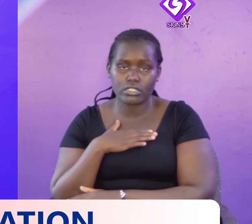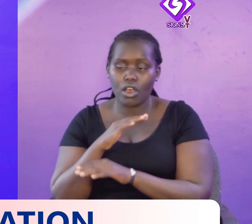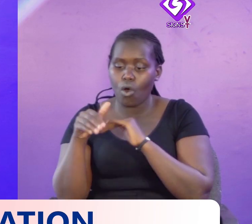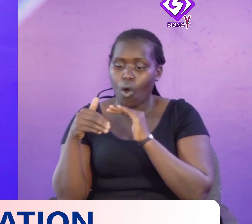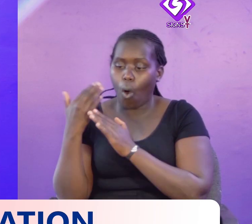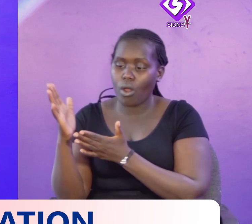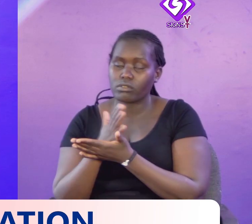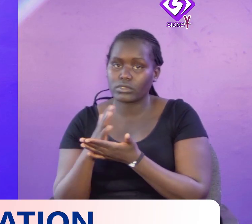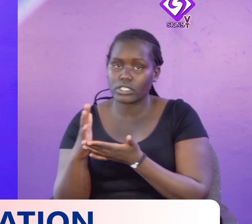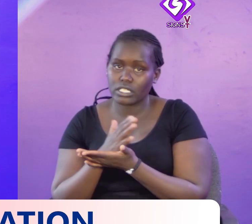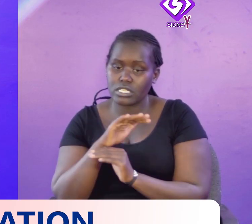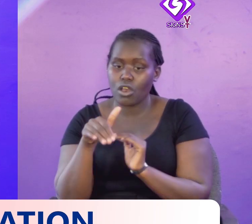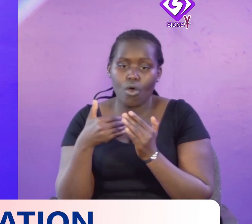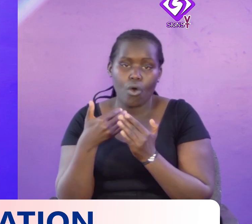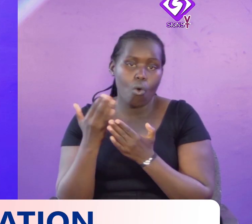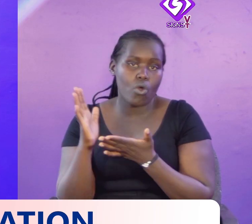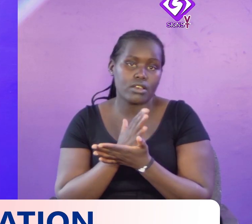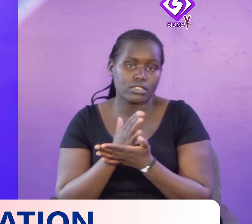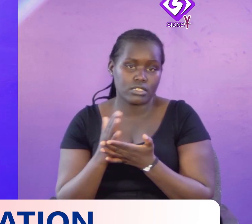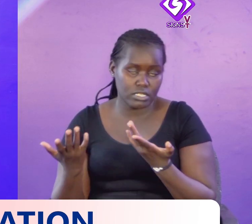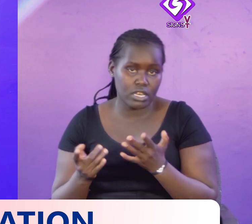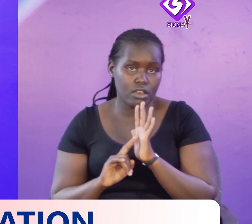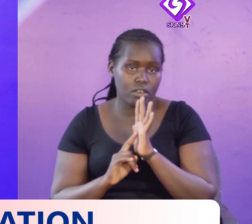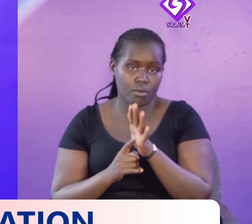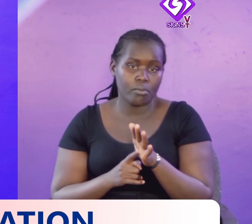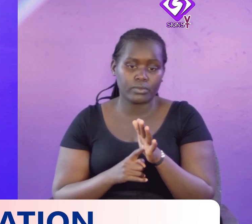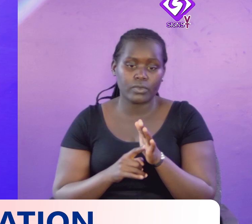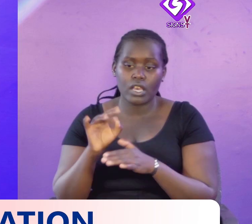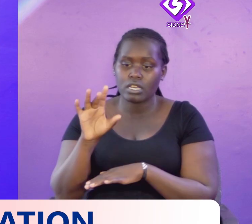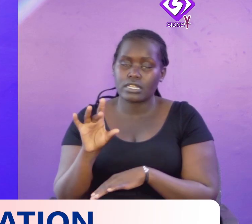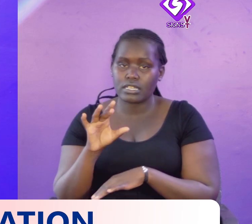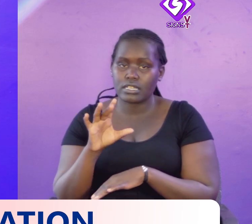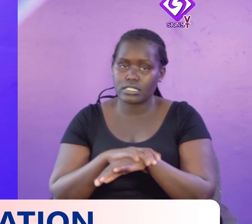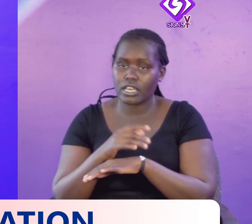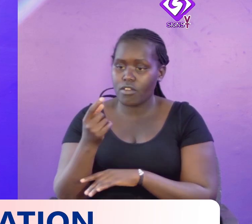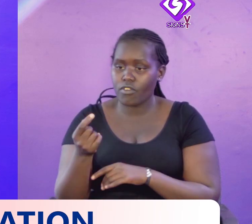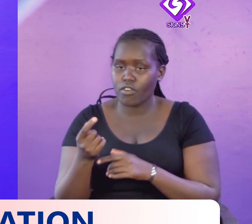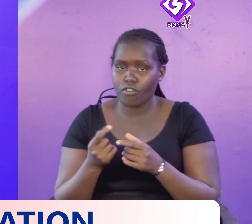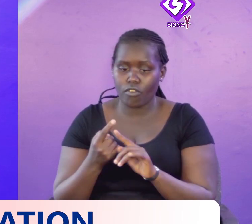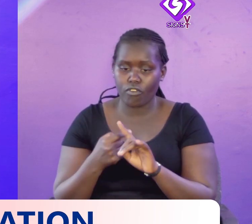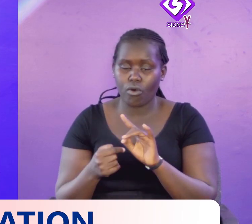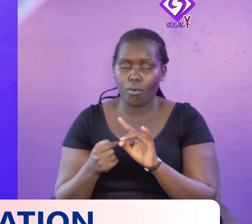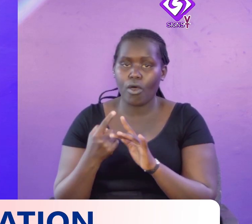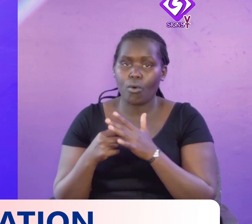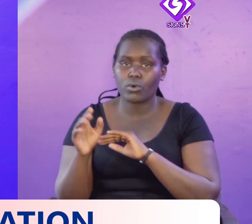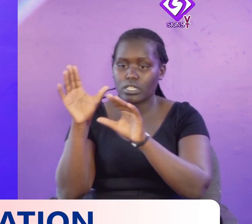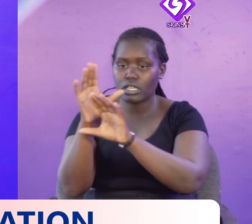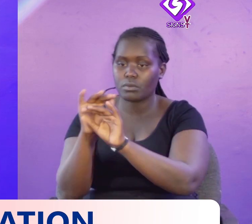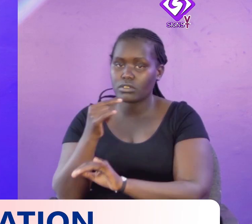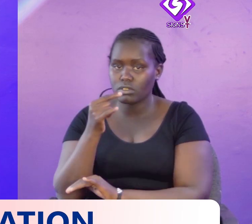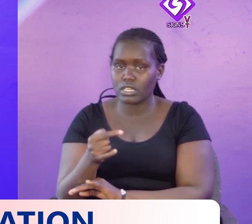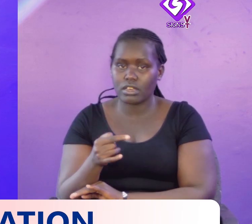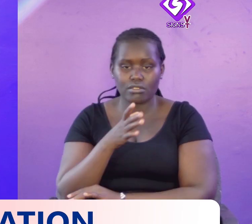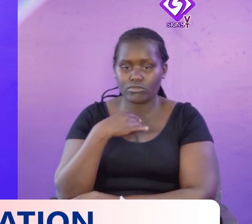sectors, you know, of course, taking cue from what the president was saying, the frustration of